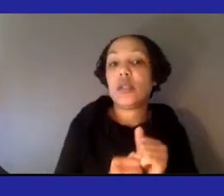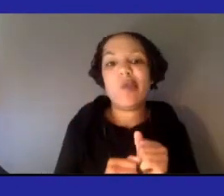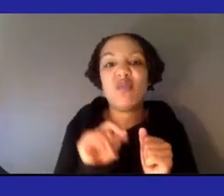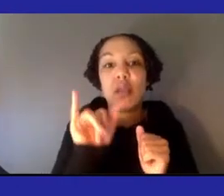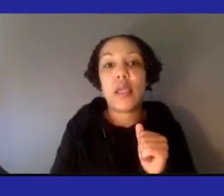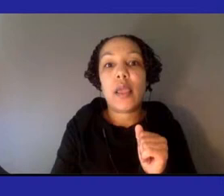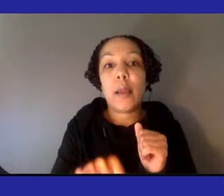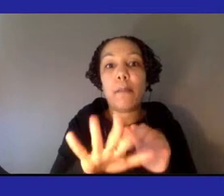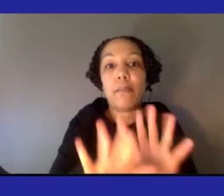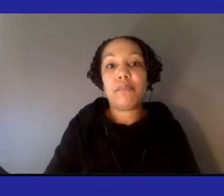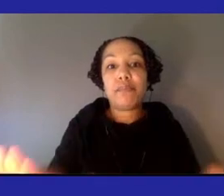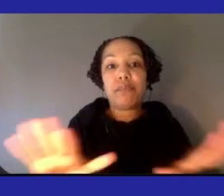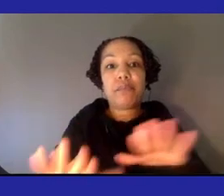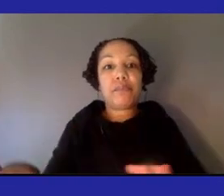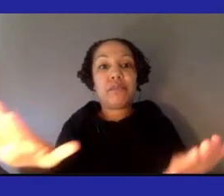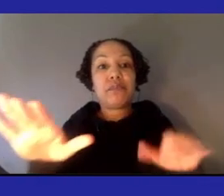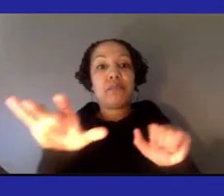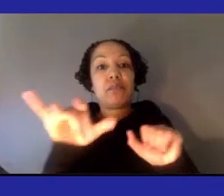work.